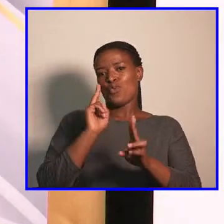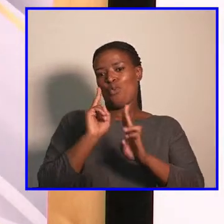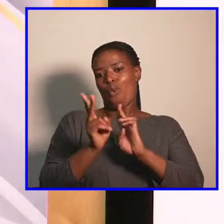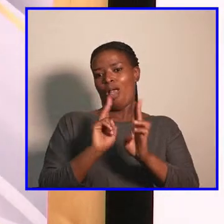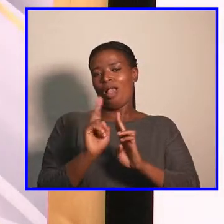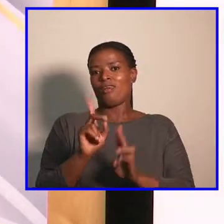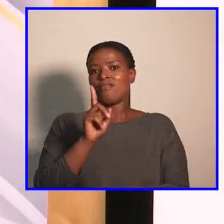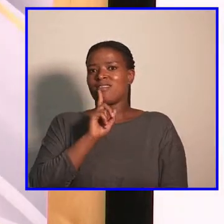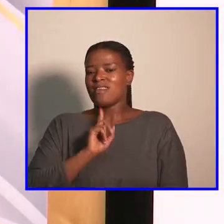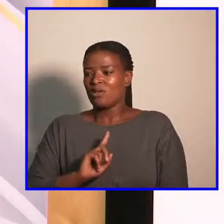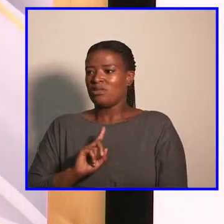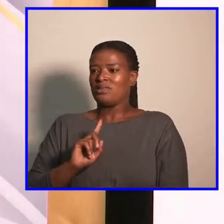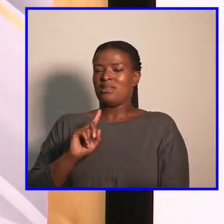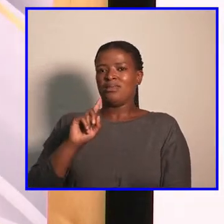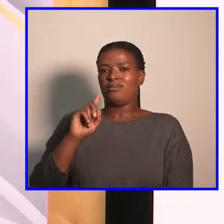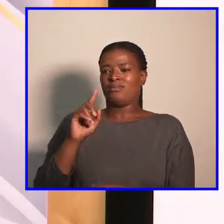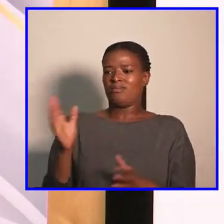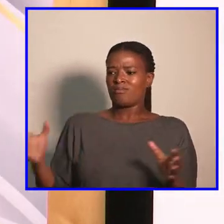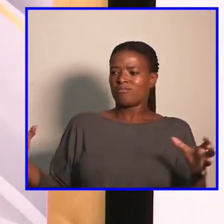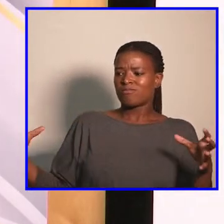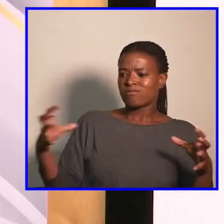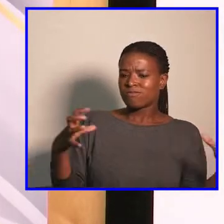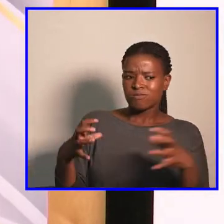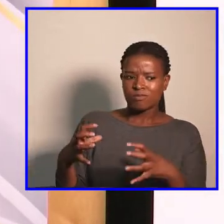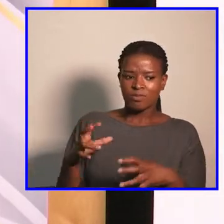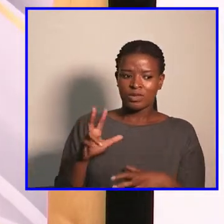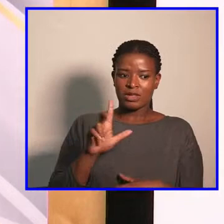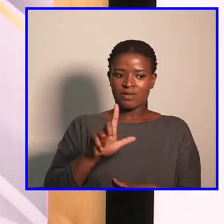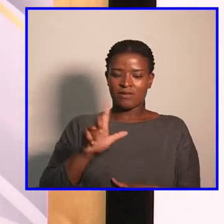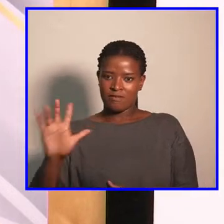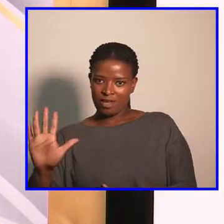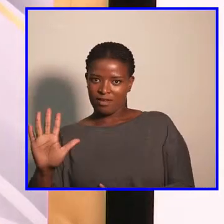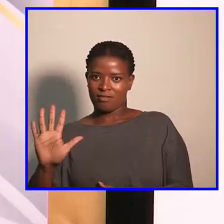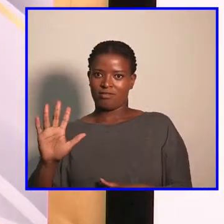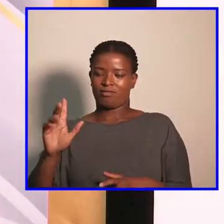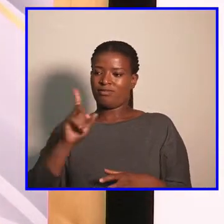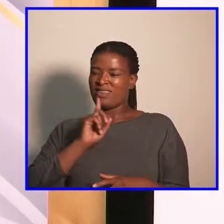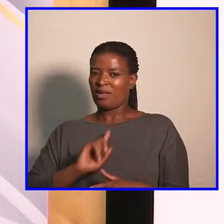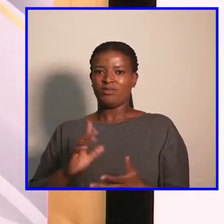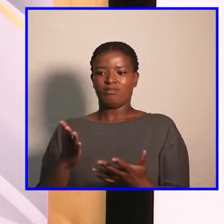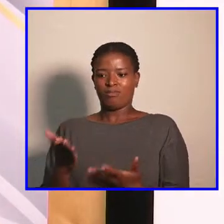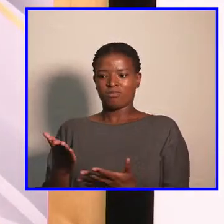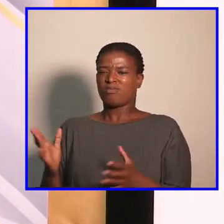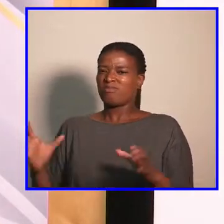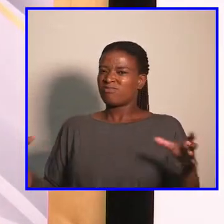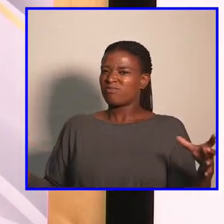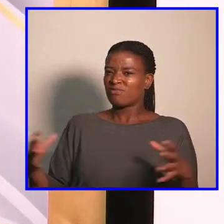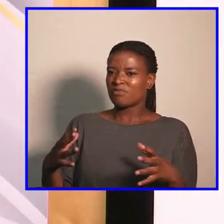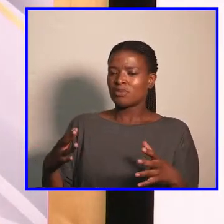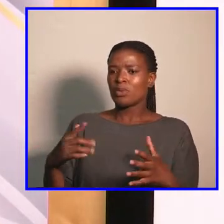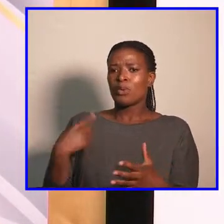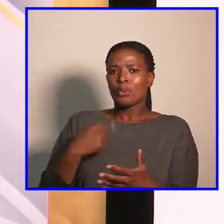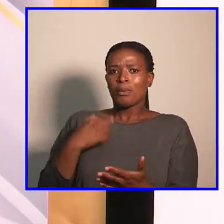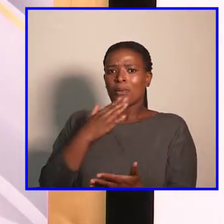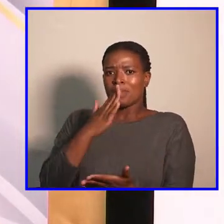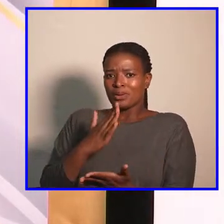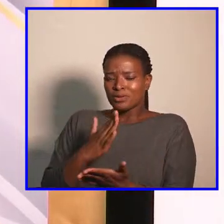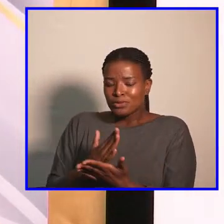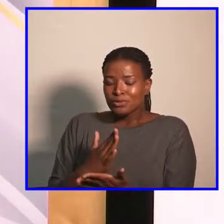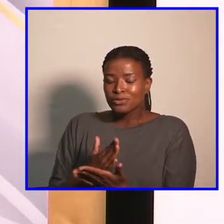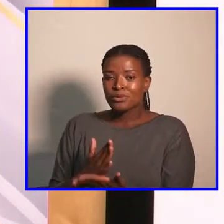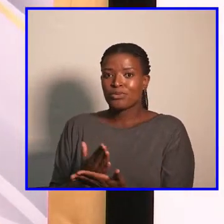12,871 staff members to share in such a special occasion, and to ensure